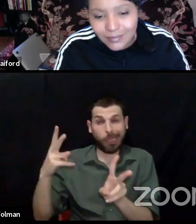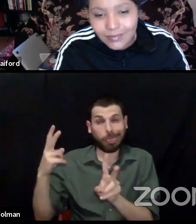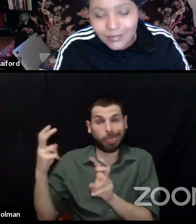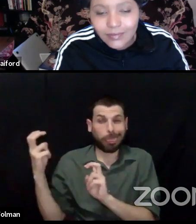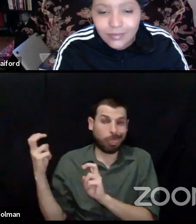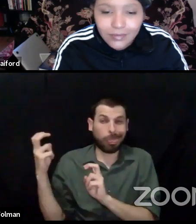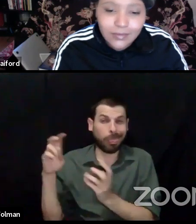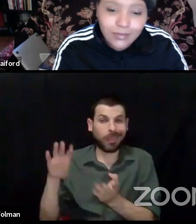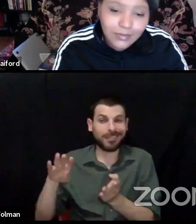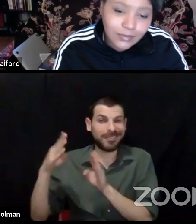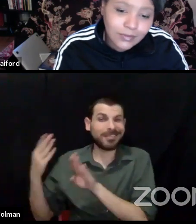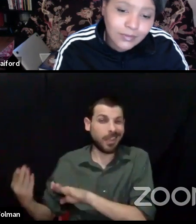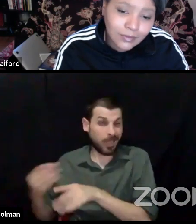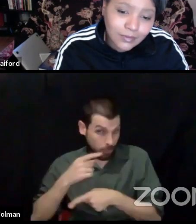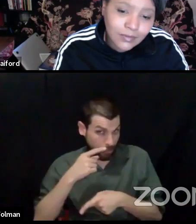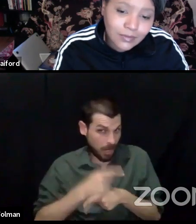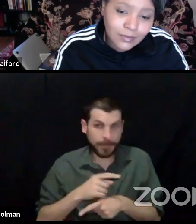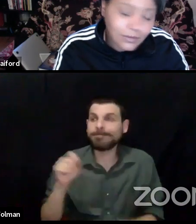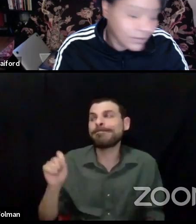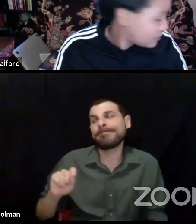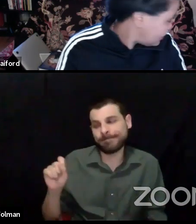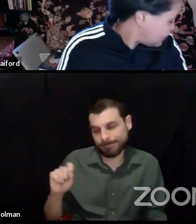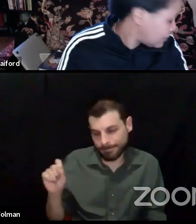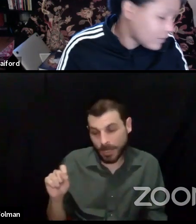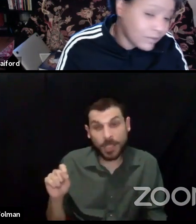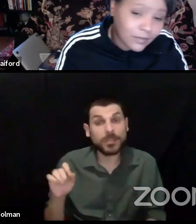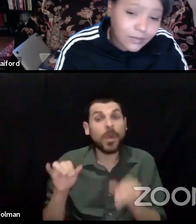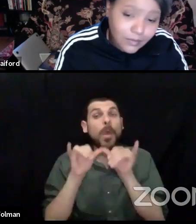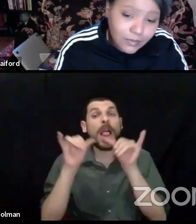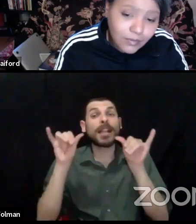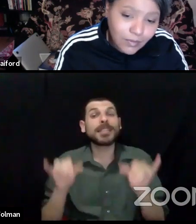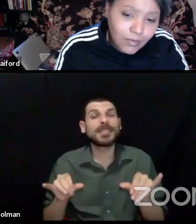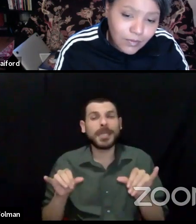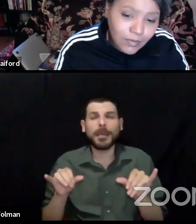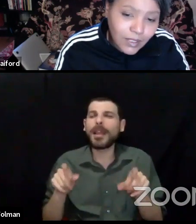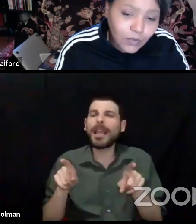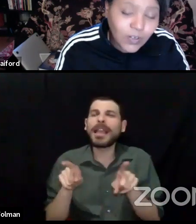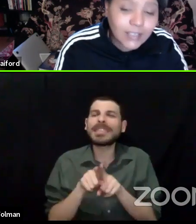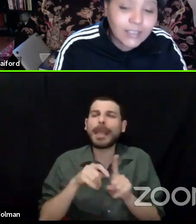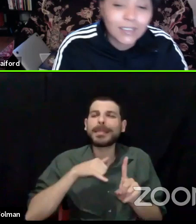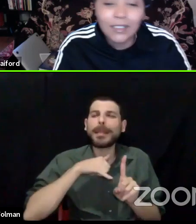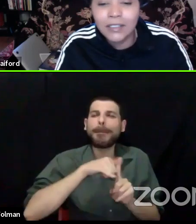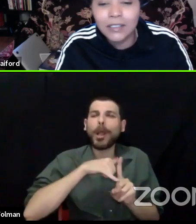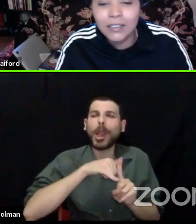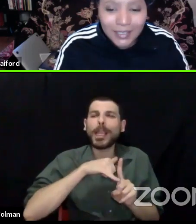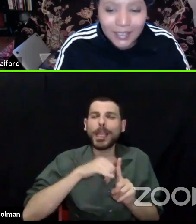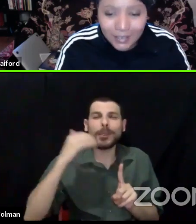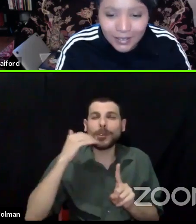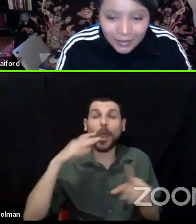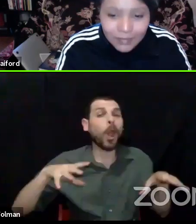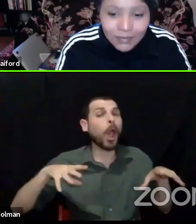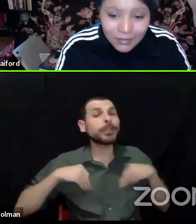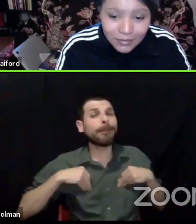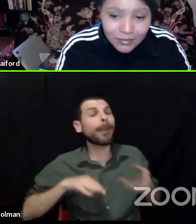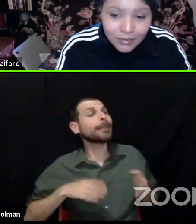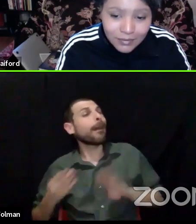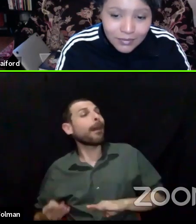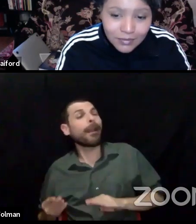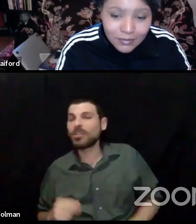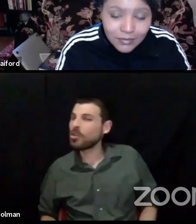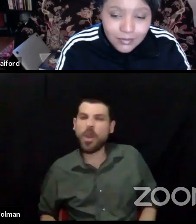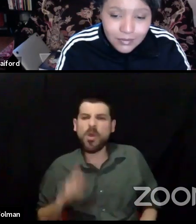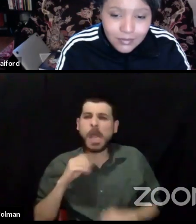so we know that when a system is dying, it's like a bully. it fights. It wants to bully its way